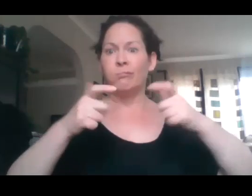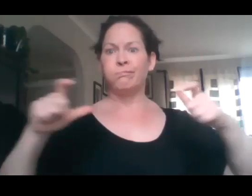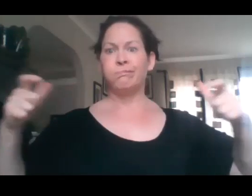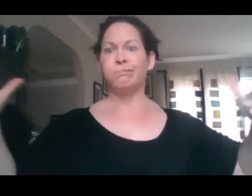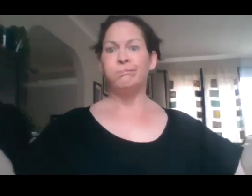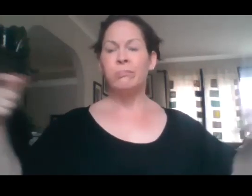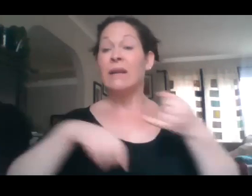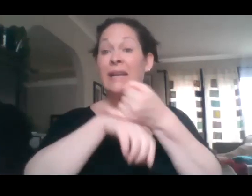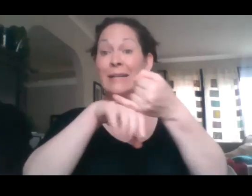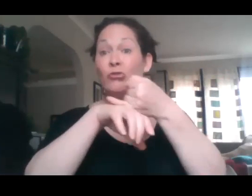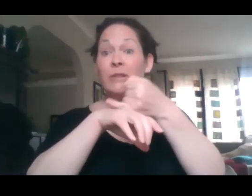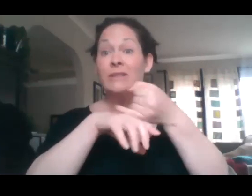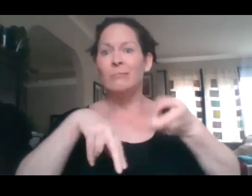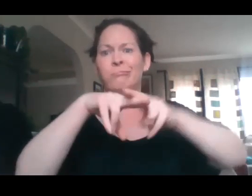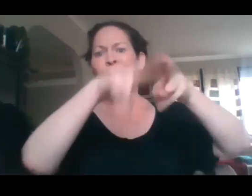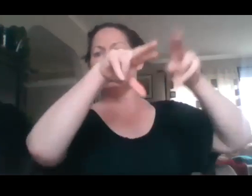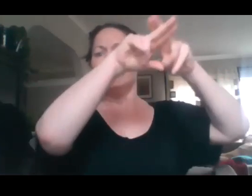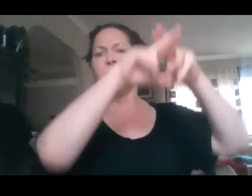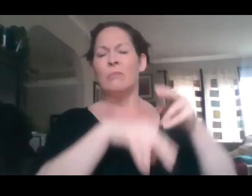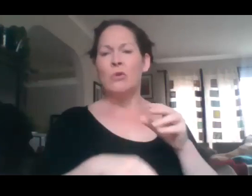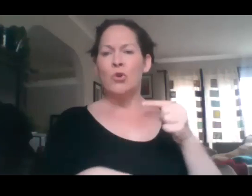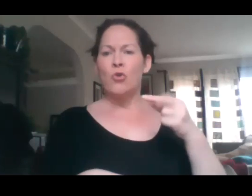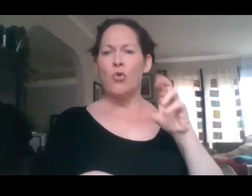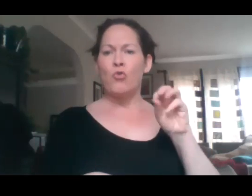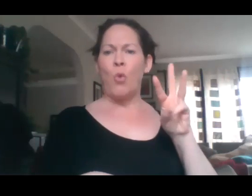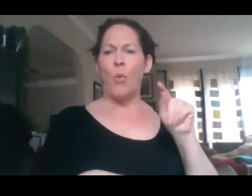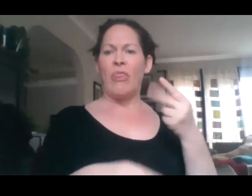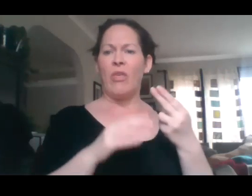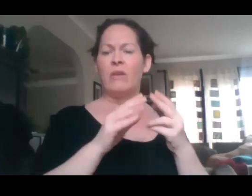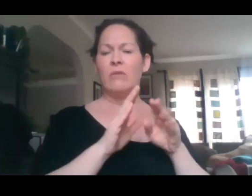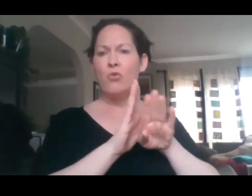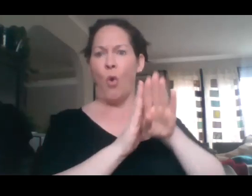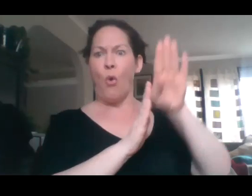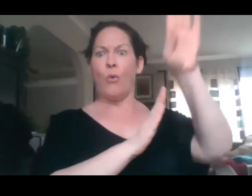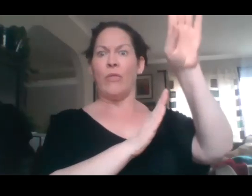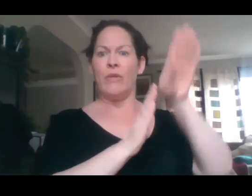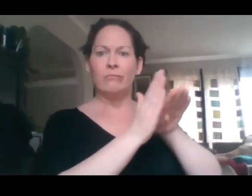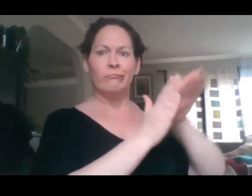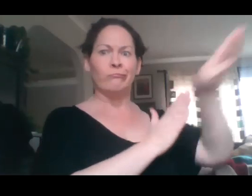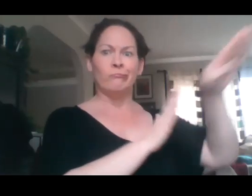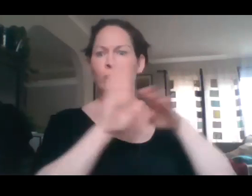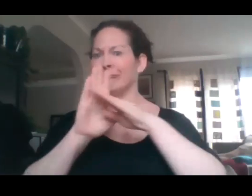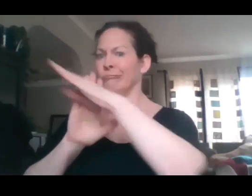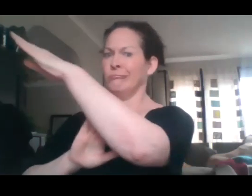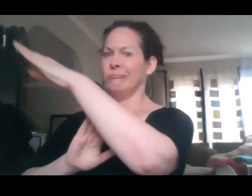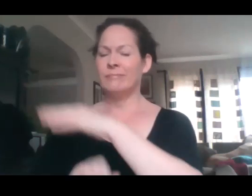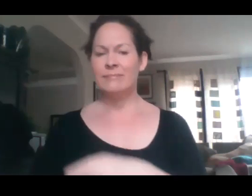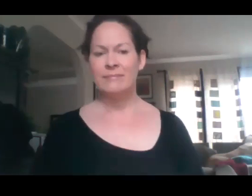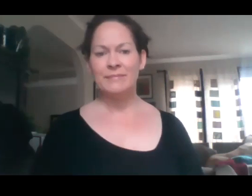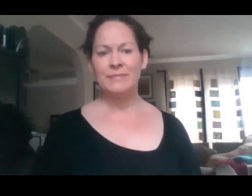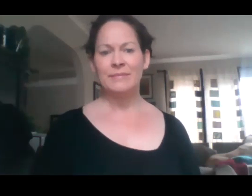interest growth, anything that disperses outwards has what are called exponential models.